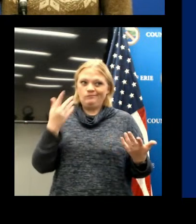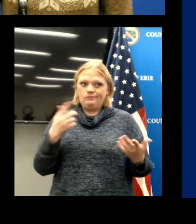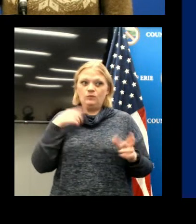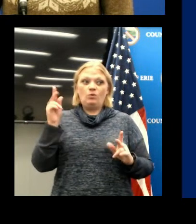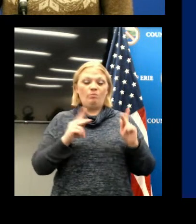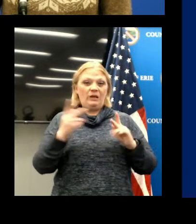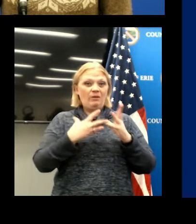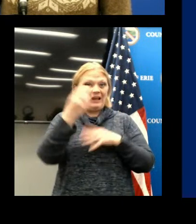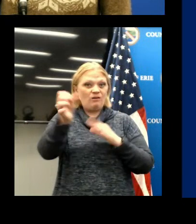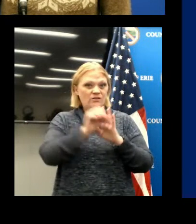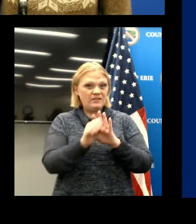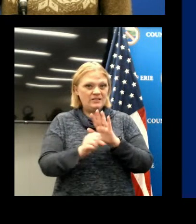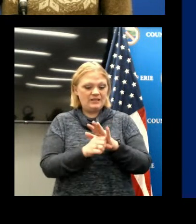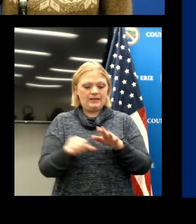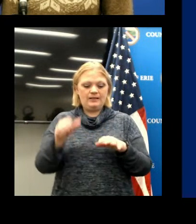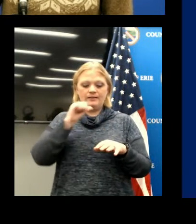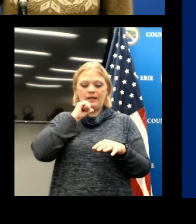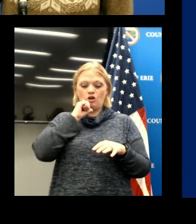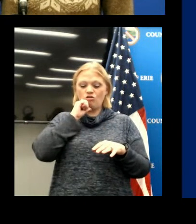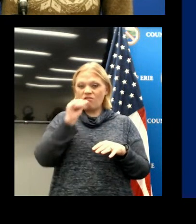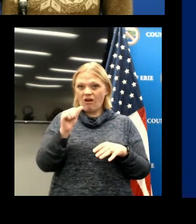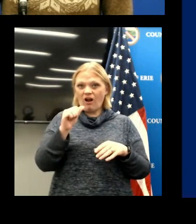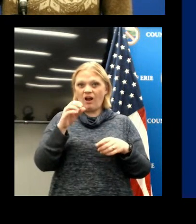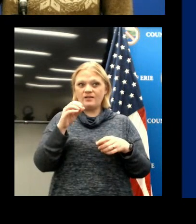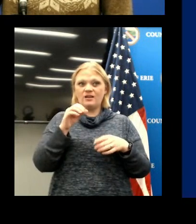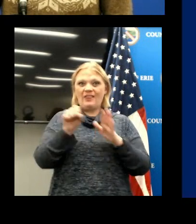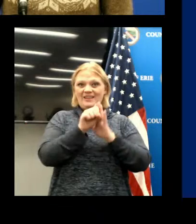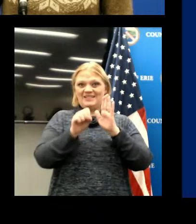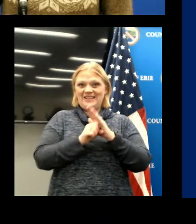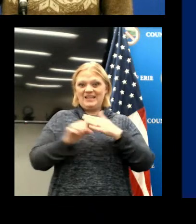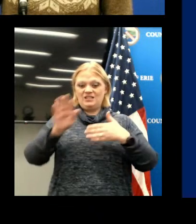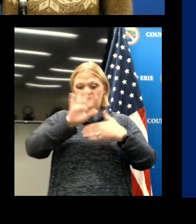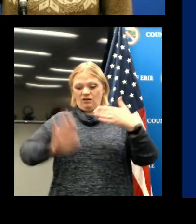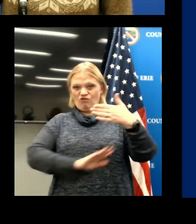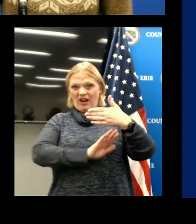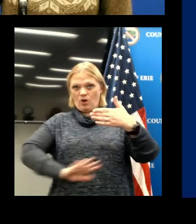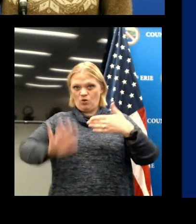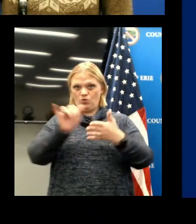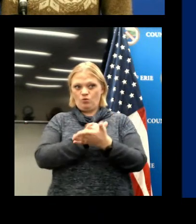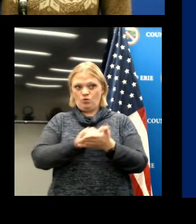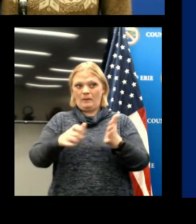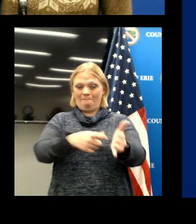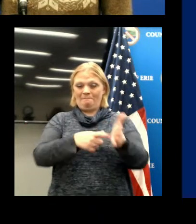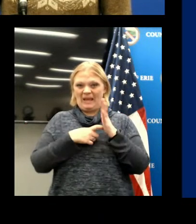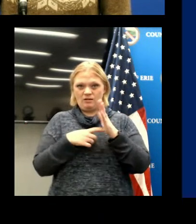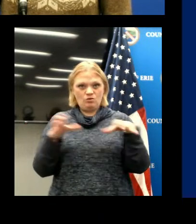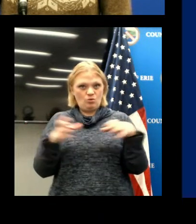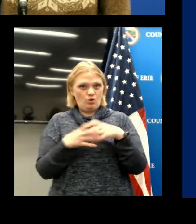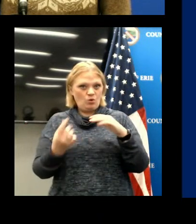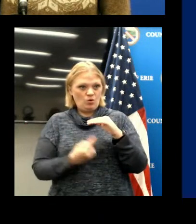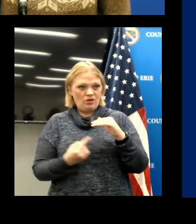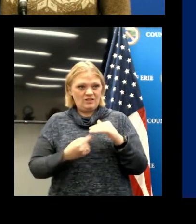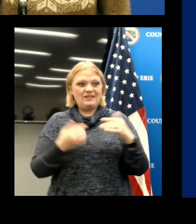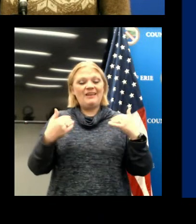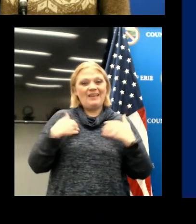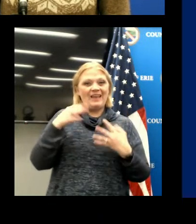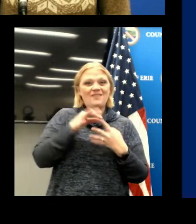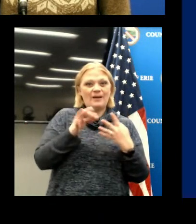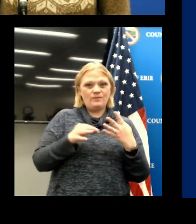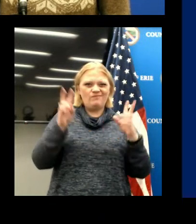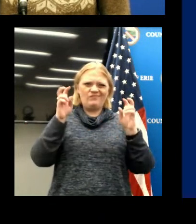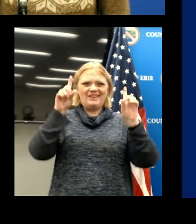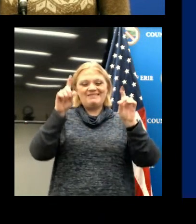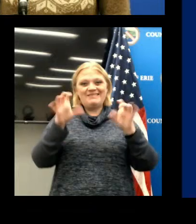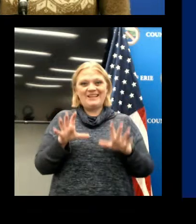going out of state that are not in the contiguous states have a mandatory quarantine, although they have an option to test out